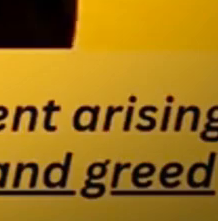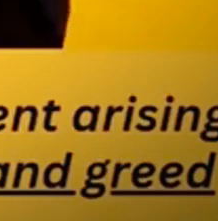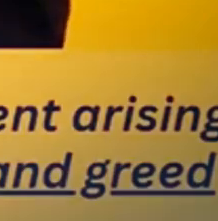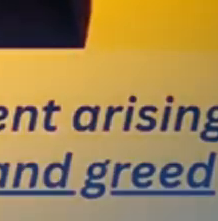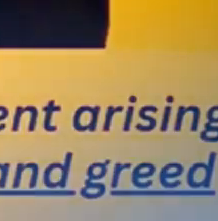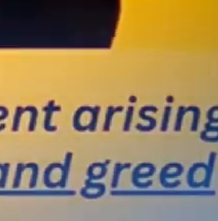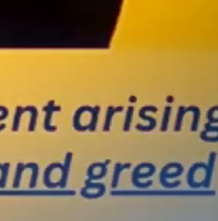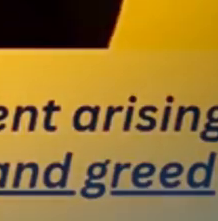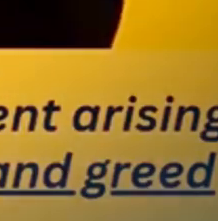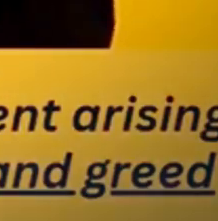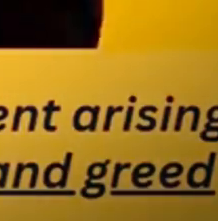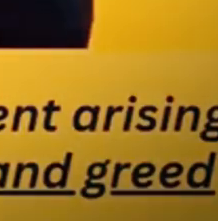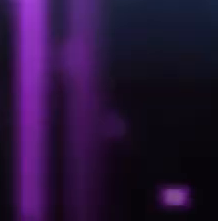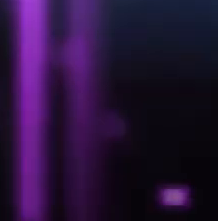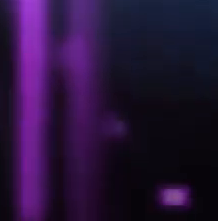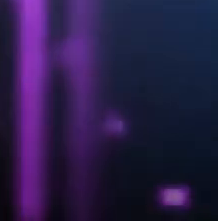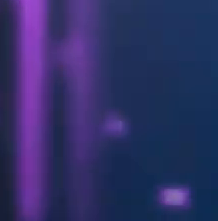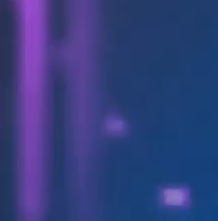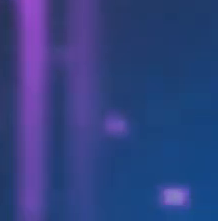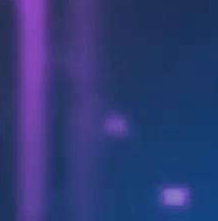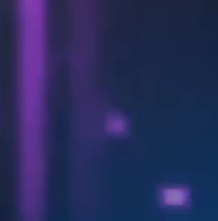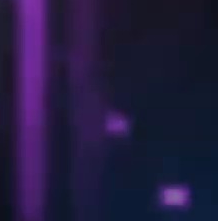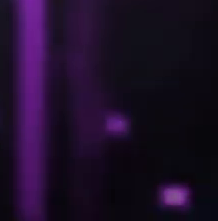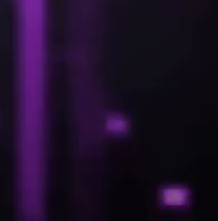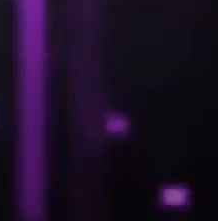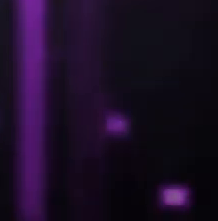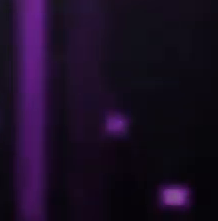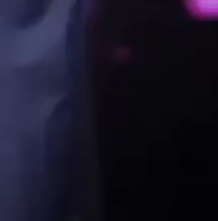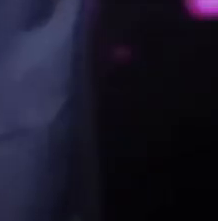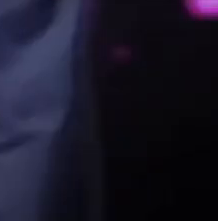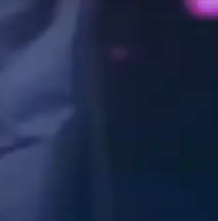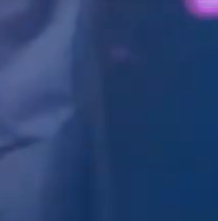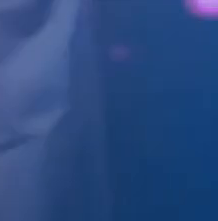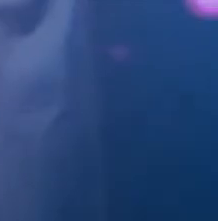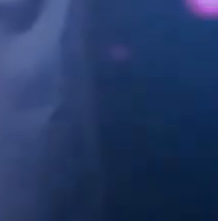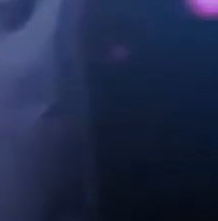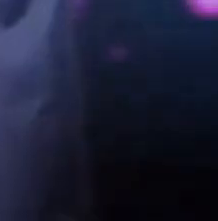Excessive desire for money and possessions.